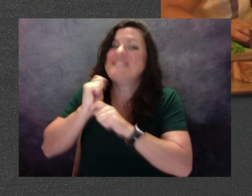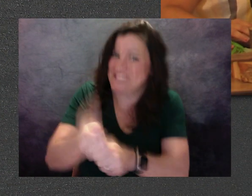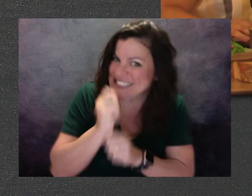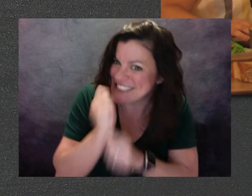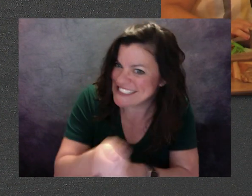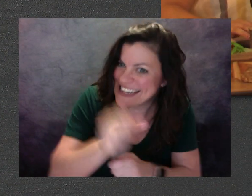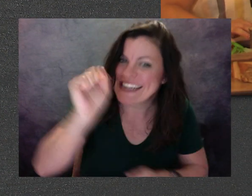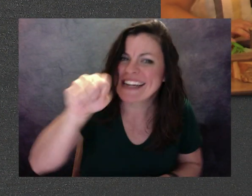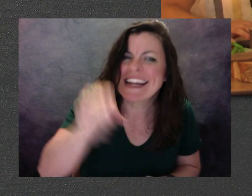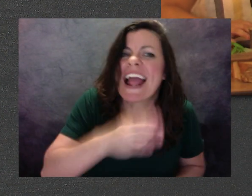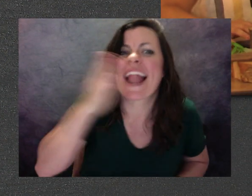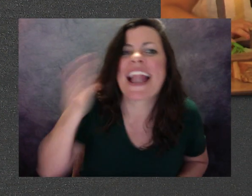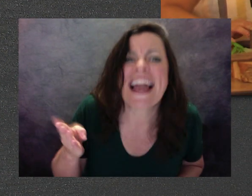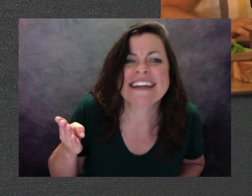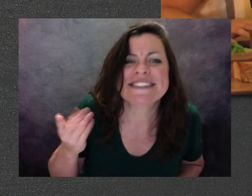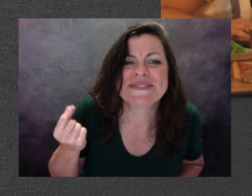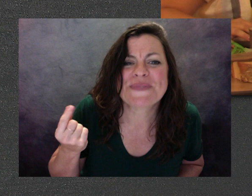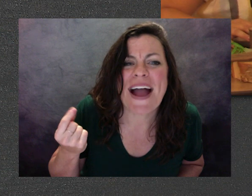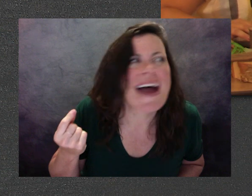Kayak, fishing,